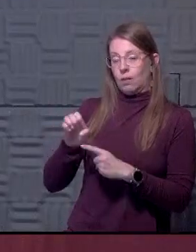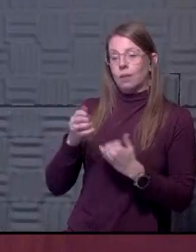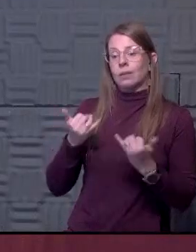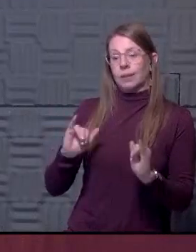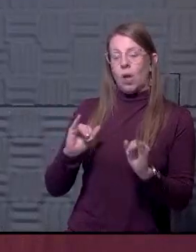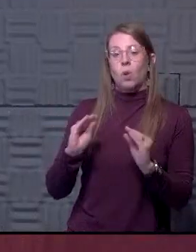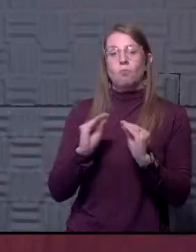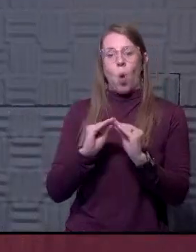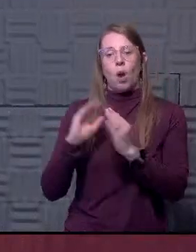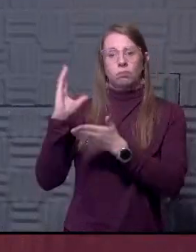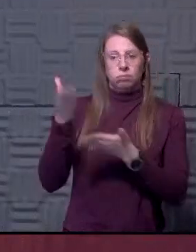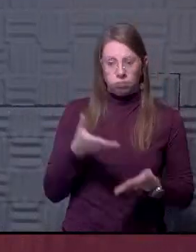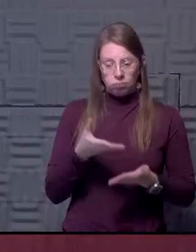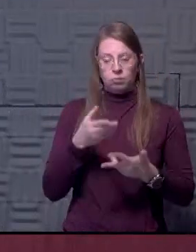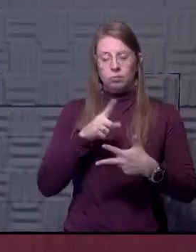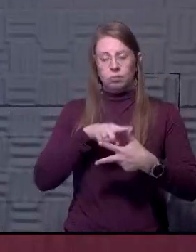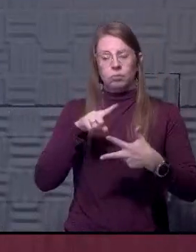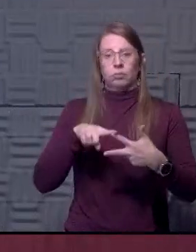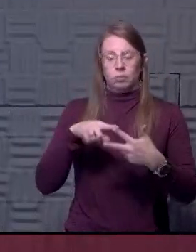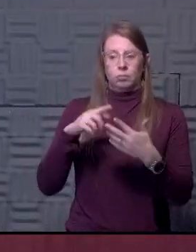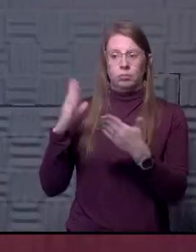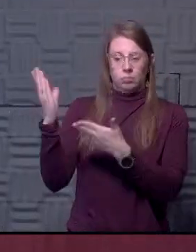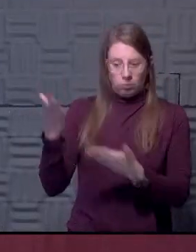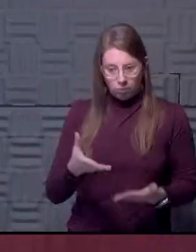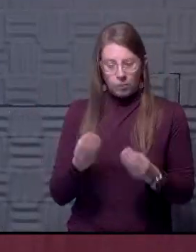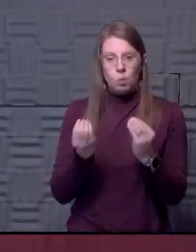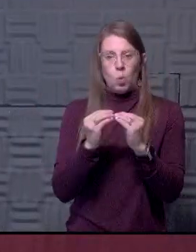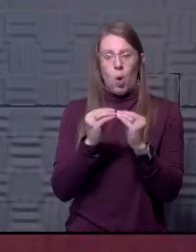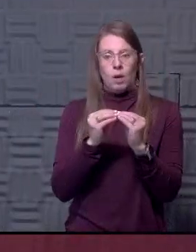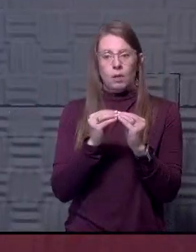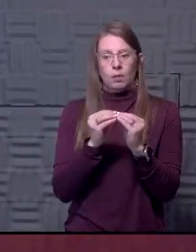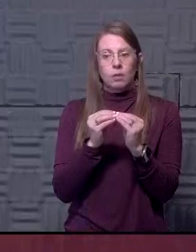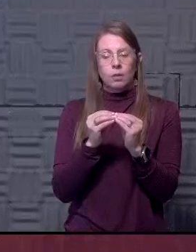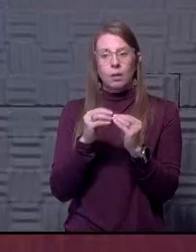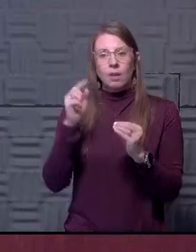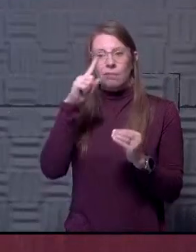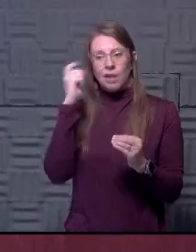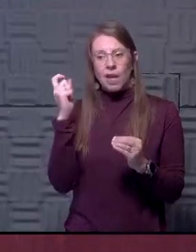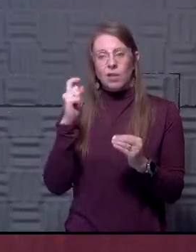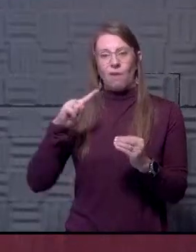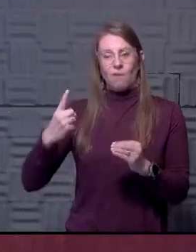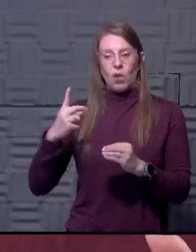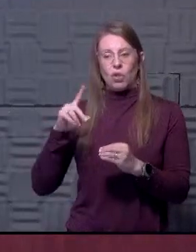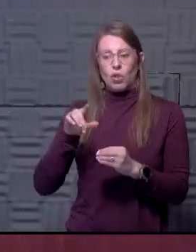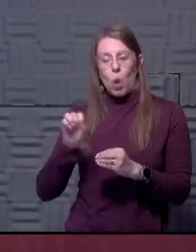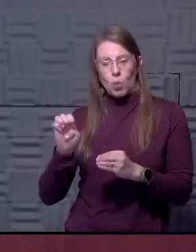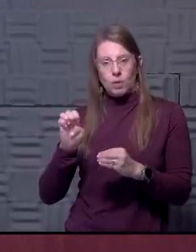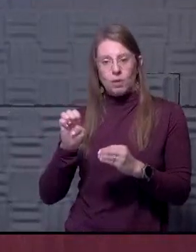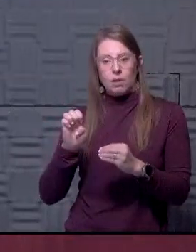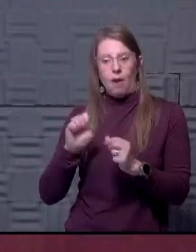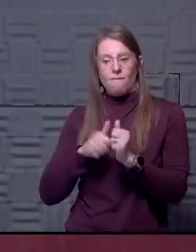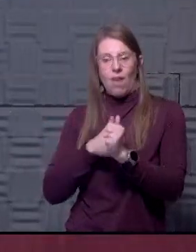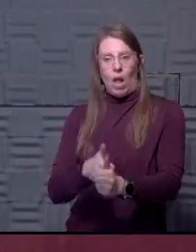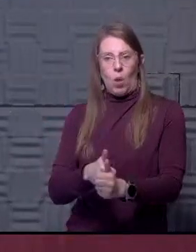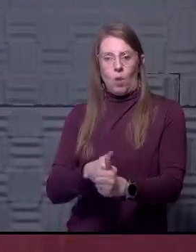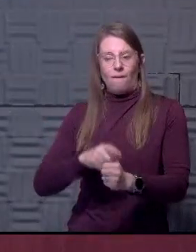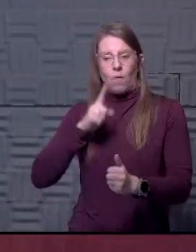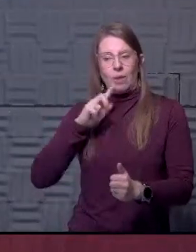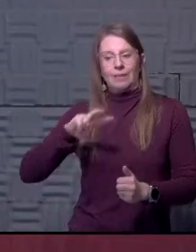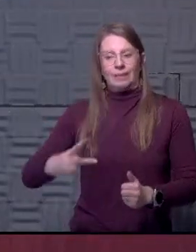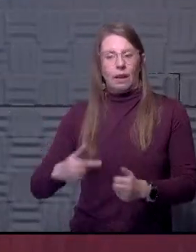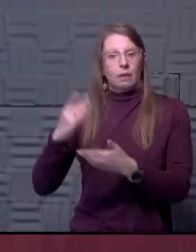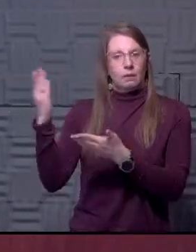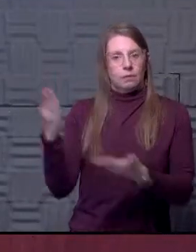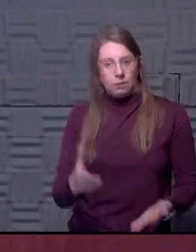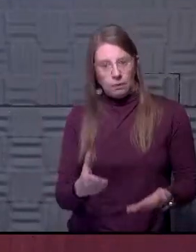to get more Pfizer, more Moderna, and that's earmarked for us based upon our first dose usages. So I don't think that's a concern going on. Anybody